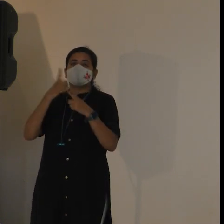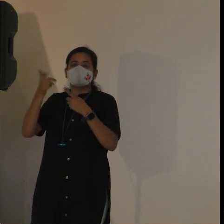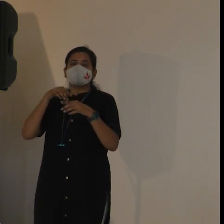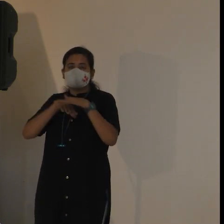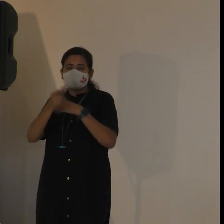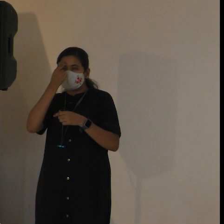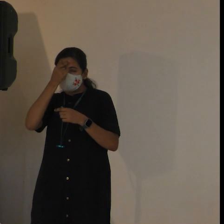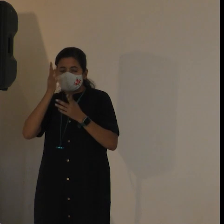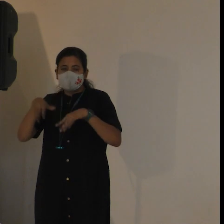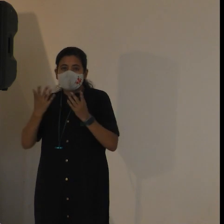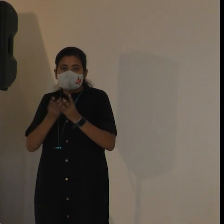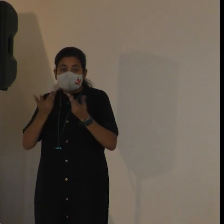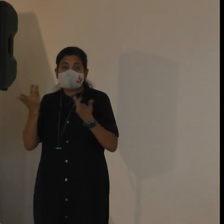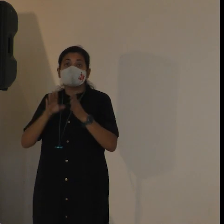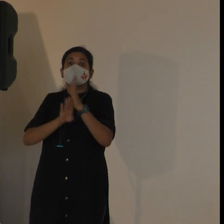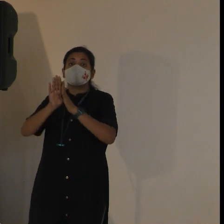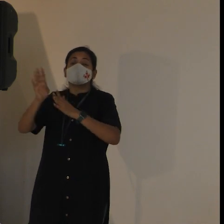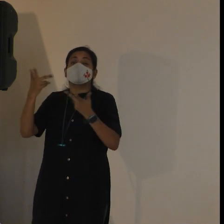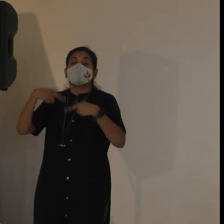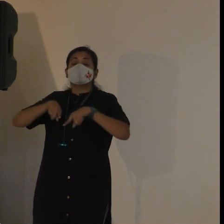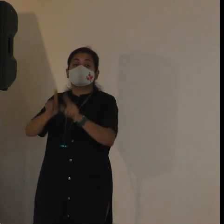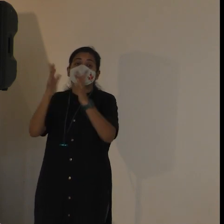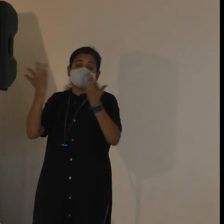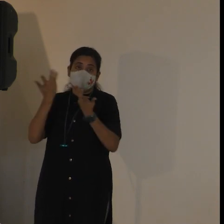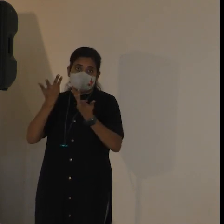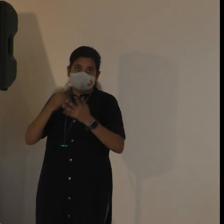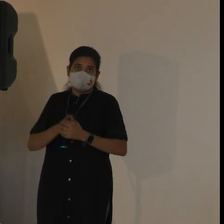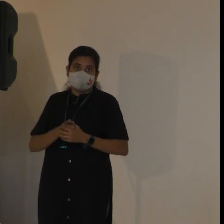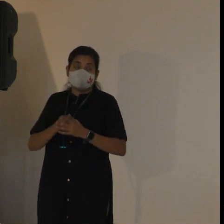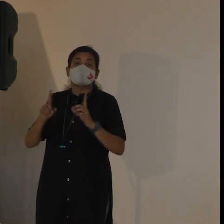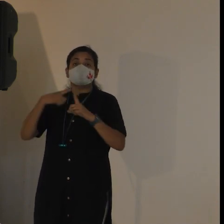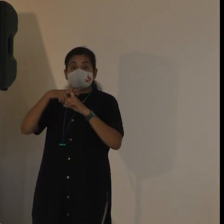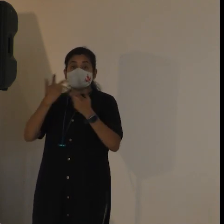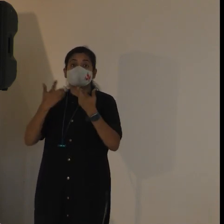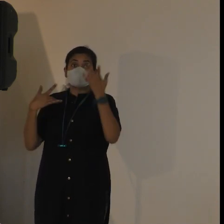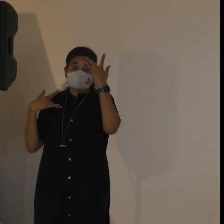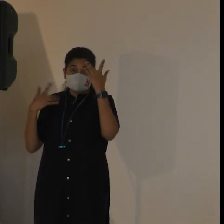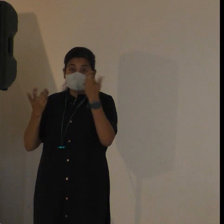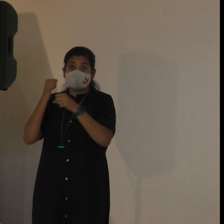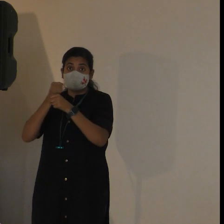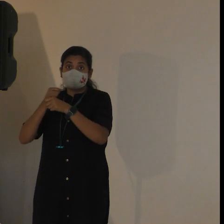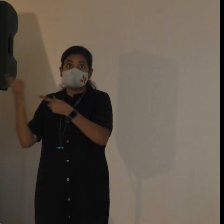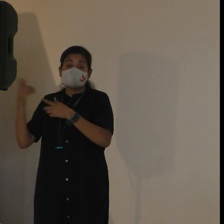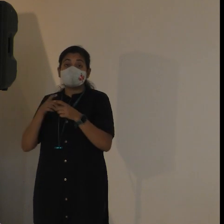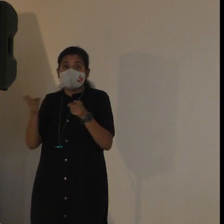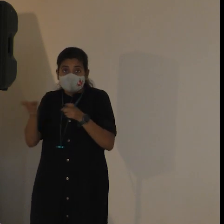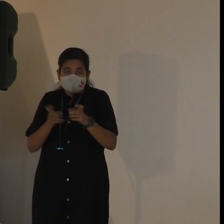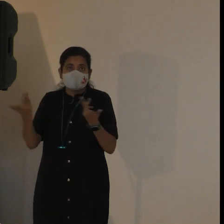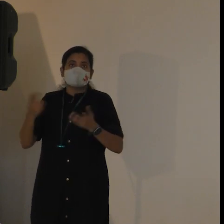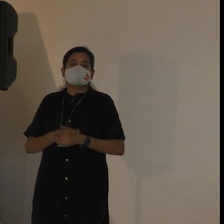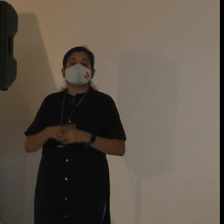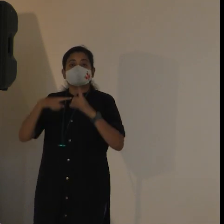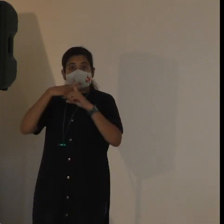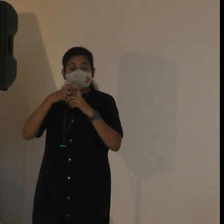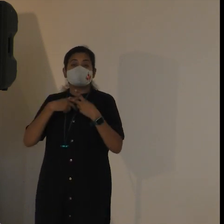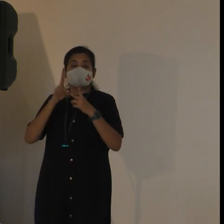issues, especially even the growth of the city itself, and how the plague governed how it moved and grew. Plus, we're